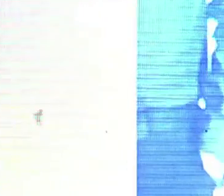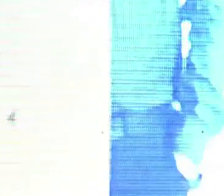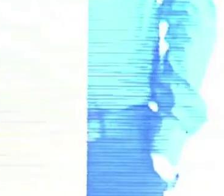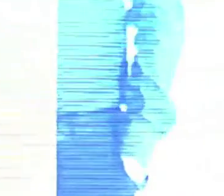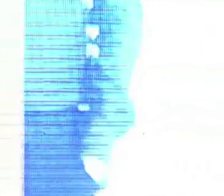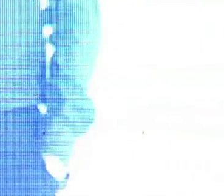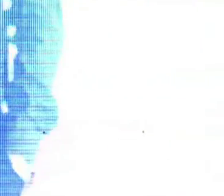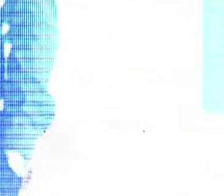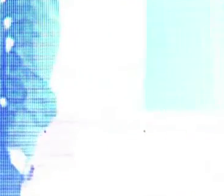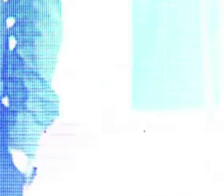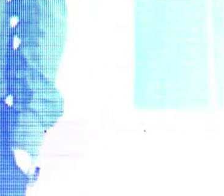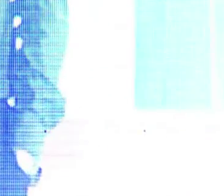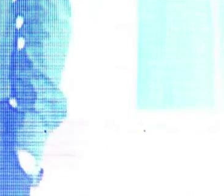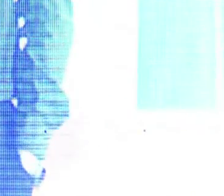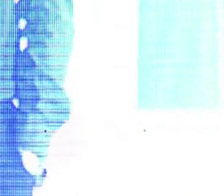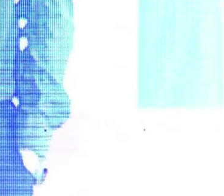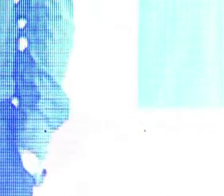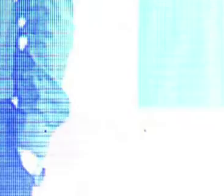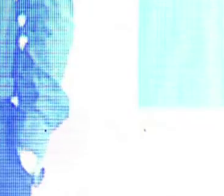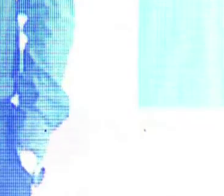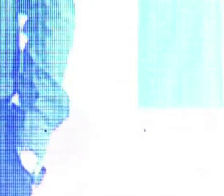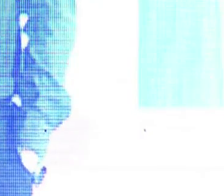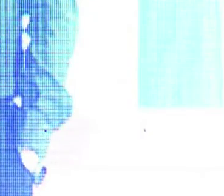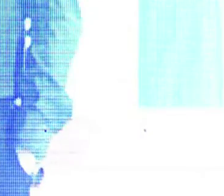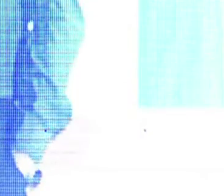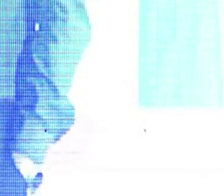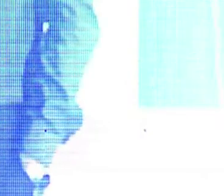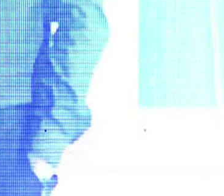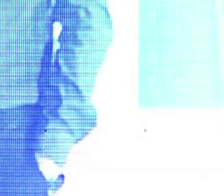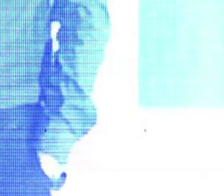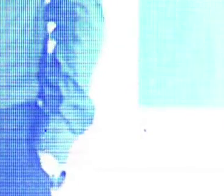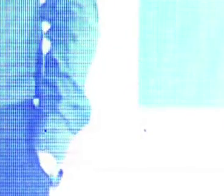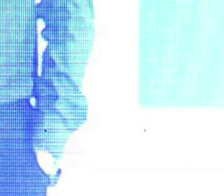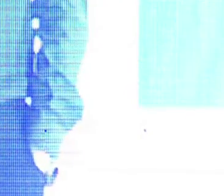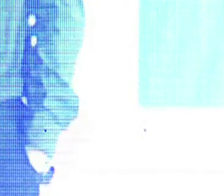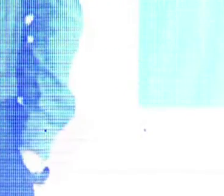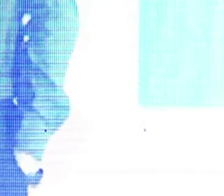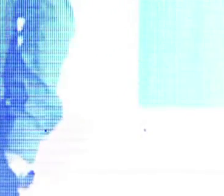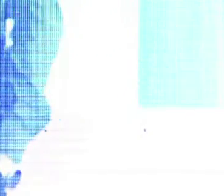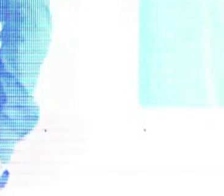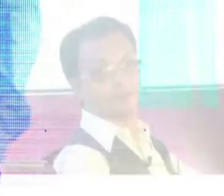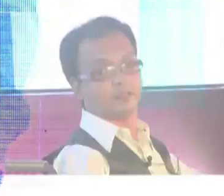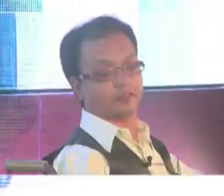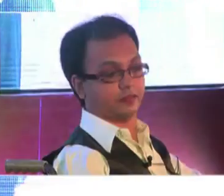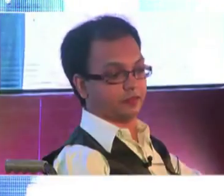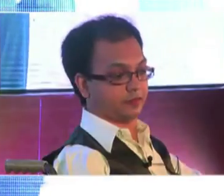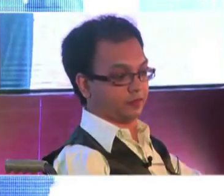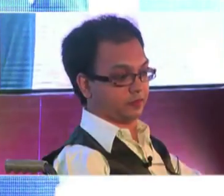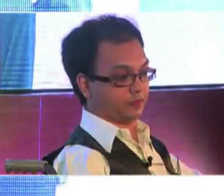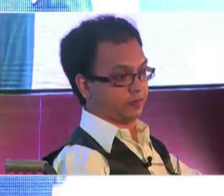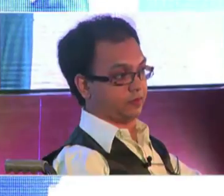It's a great pleasure to be standing in front of everyone, and thanks Feroz and team for asking me to speak over here. It's a